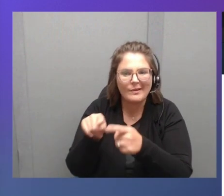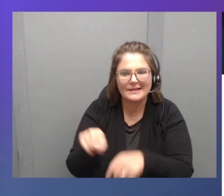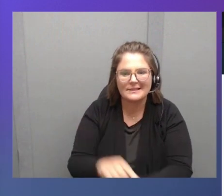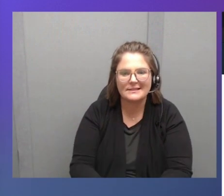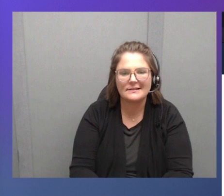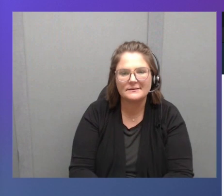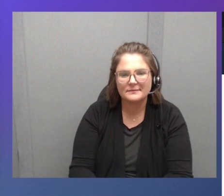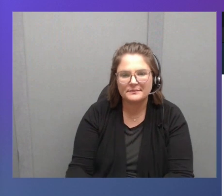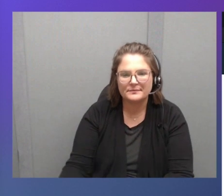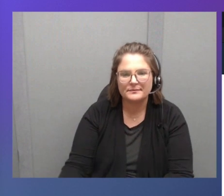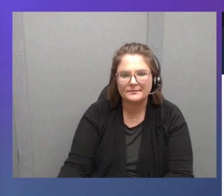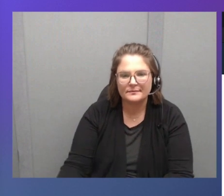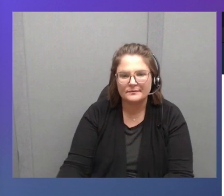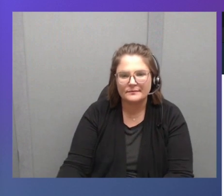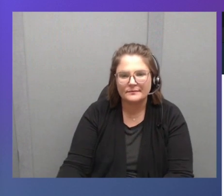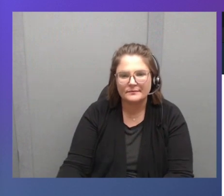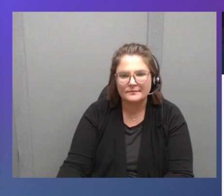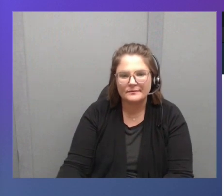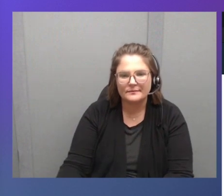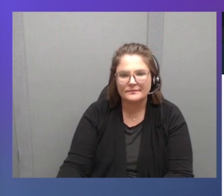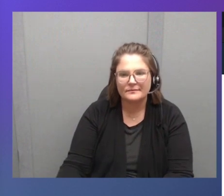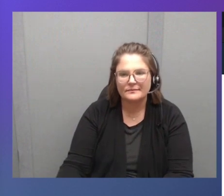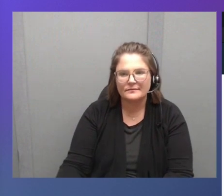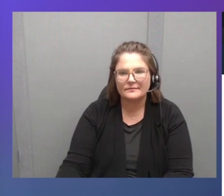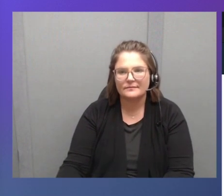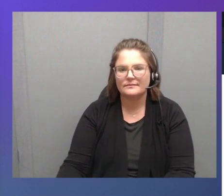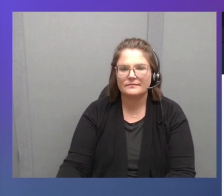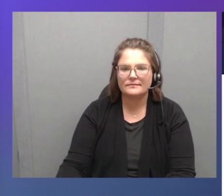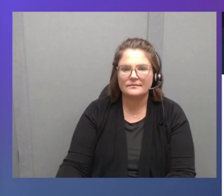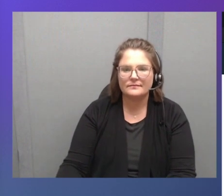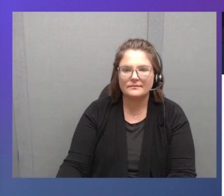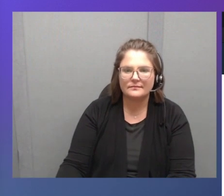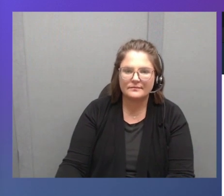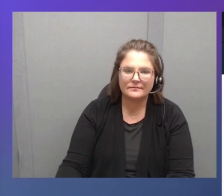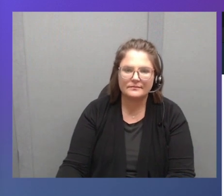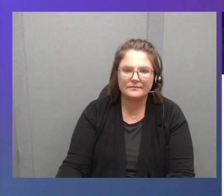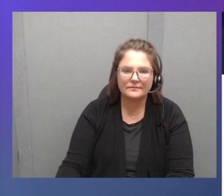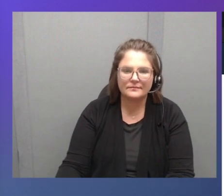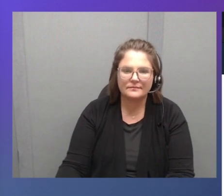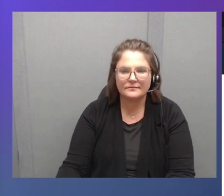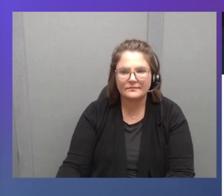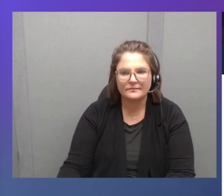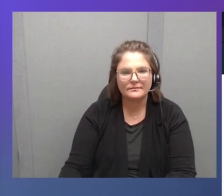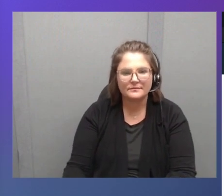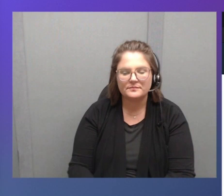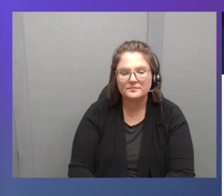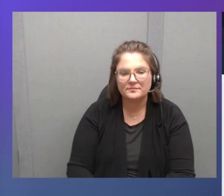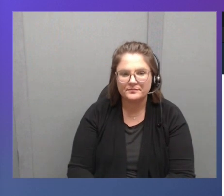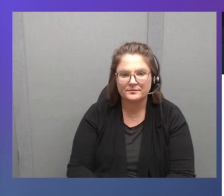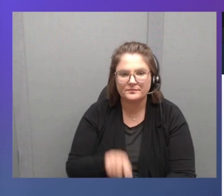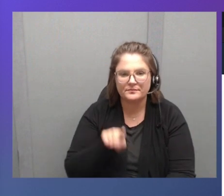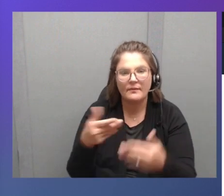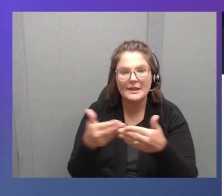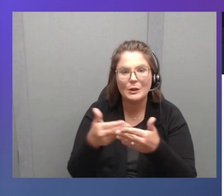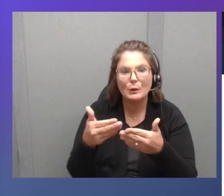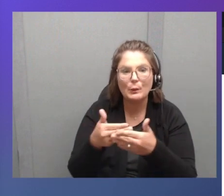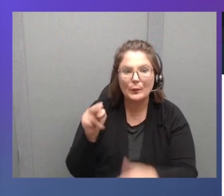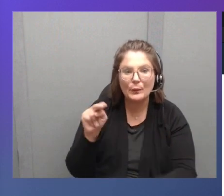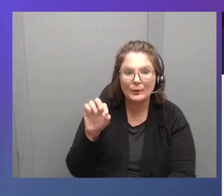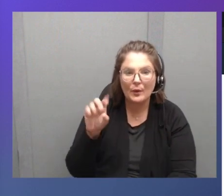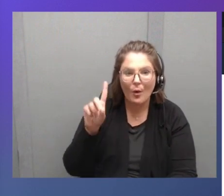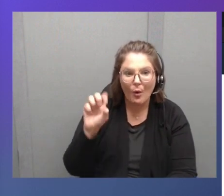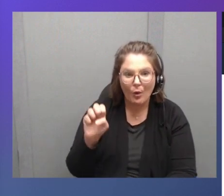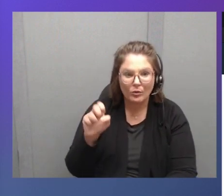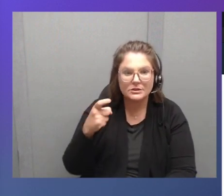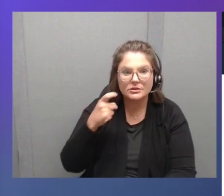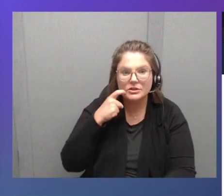now if we pop over into Fleet Manager, we're going to see right here this new node that has just appeared.